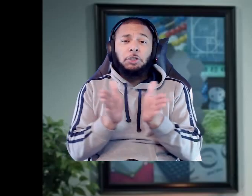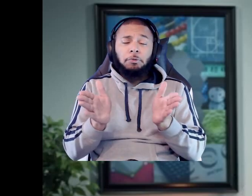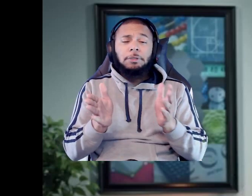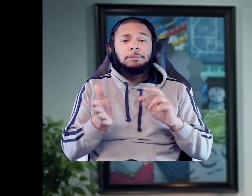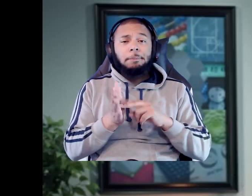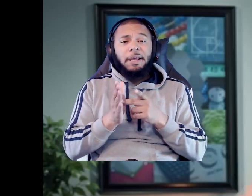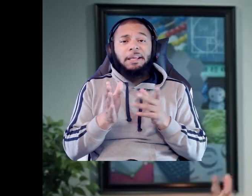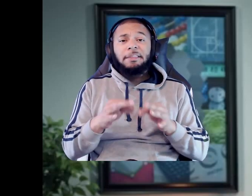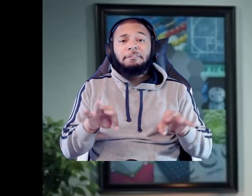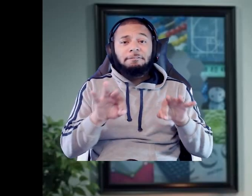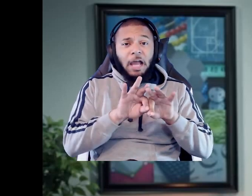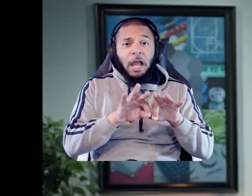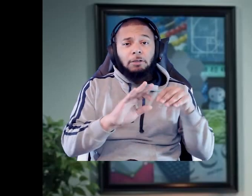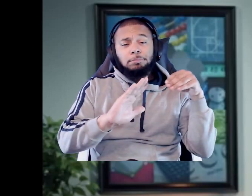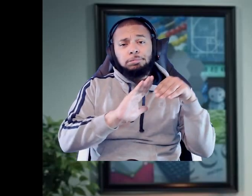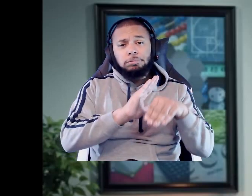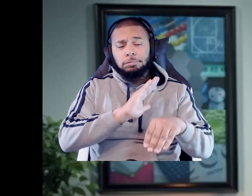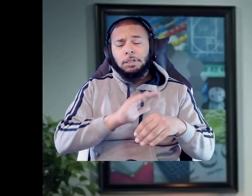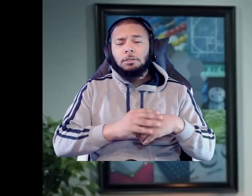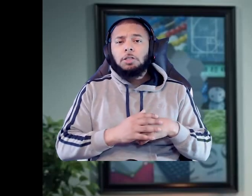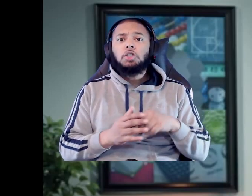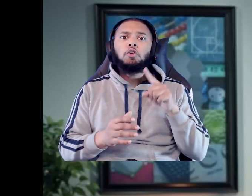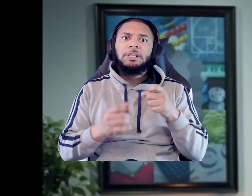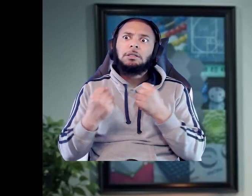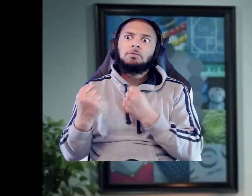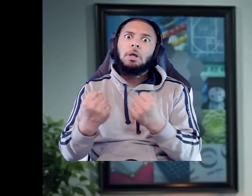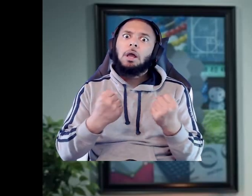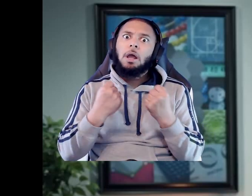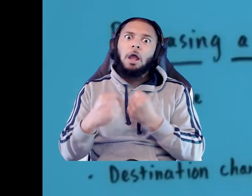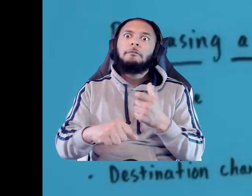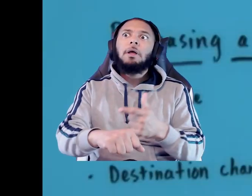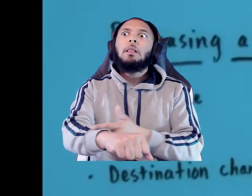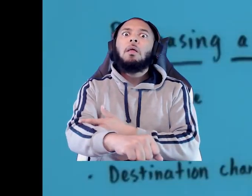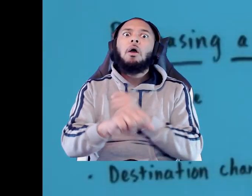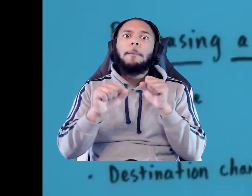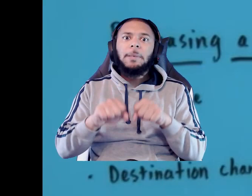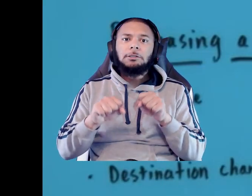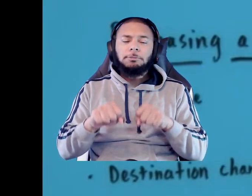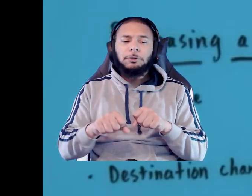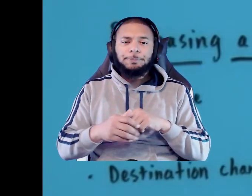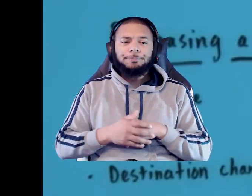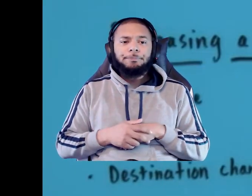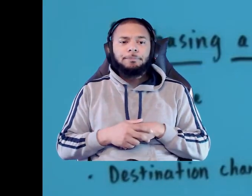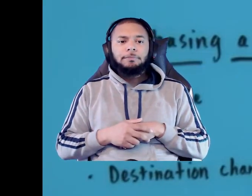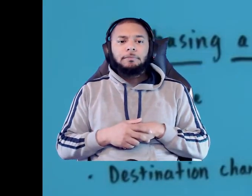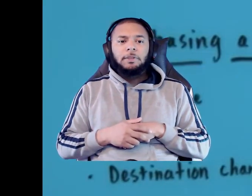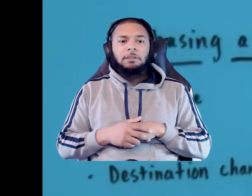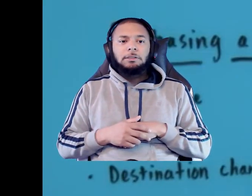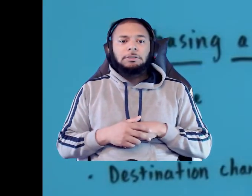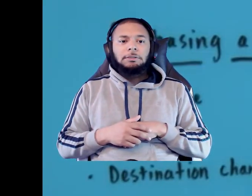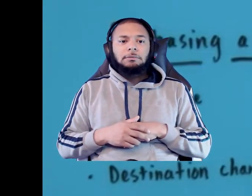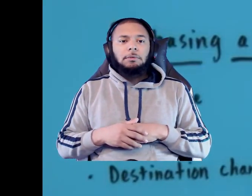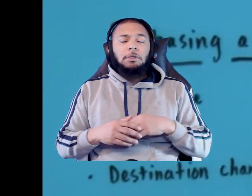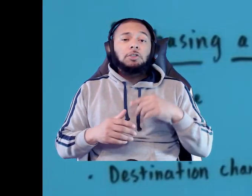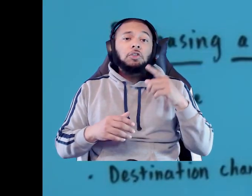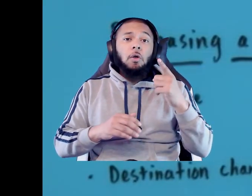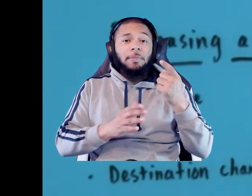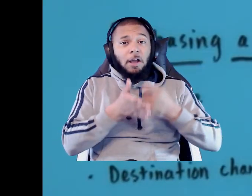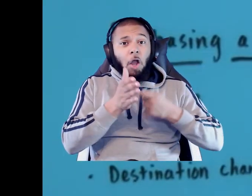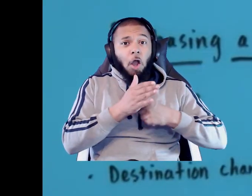decreases over time, so you want to drive it for as long as humanly possible. And you were able to defray the cost with a trade-in. You're